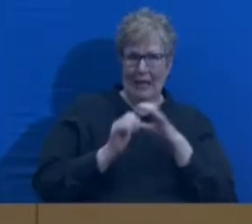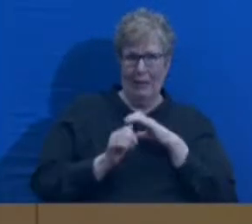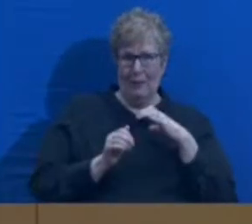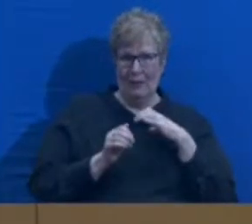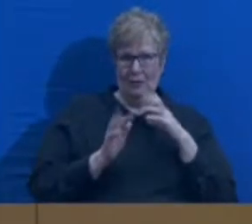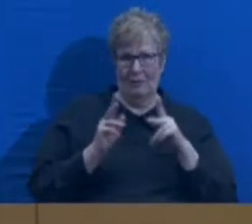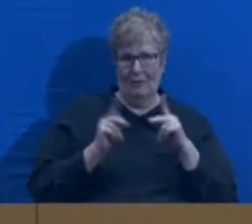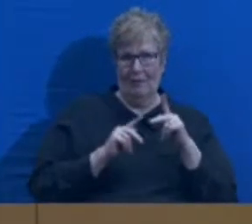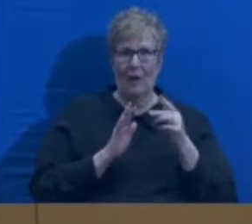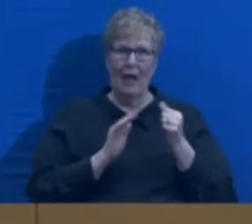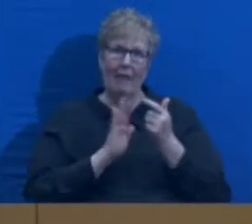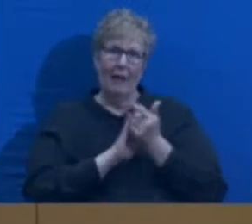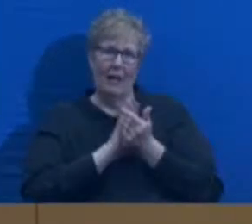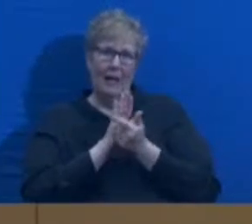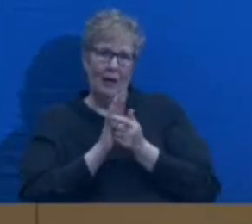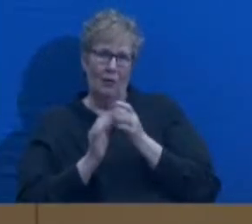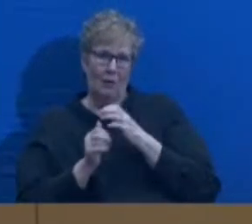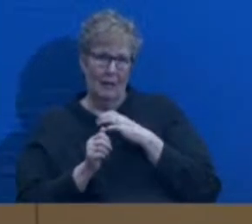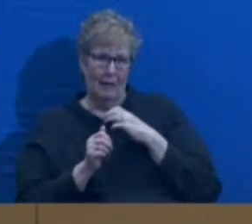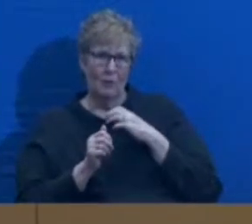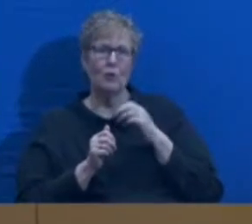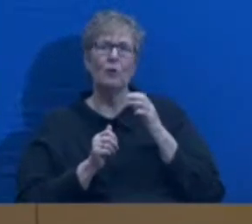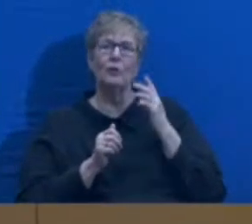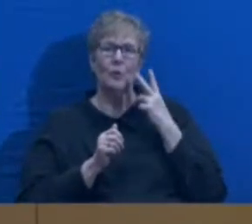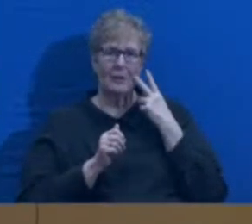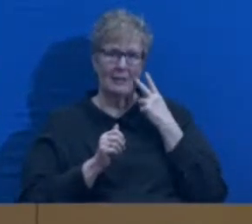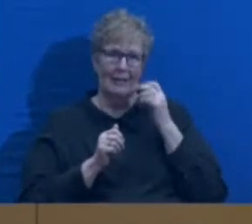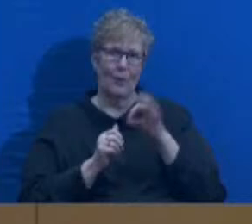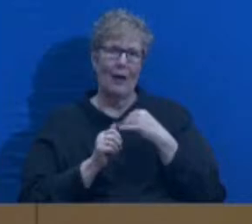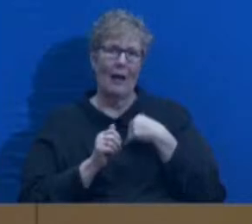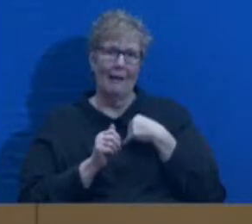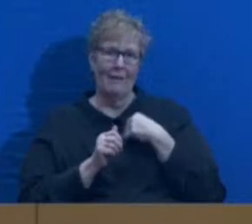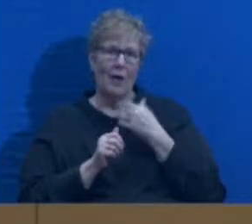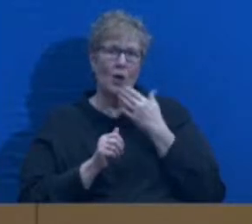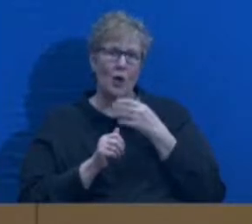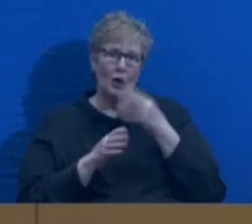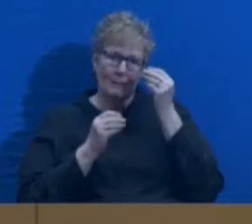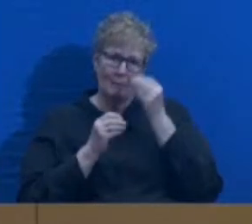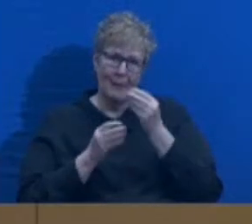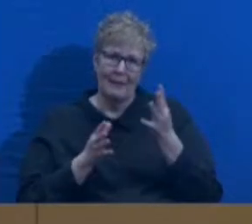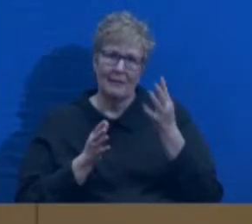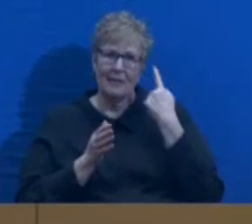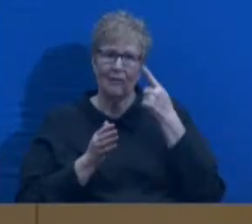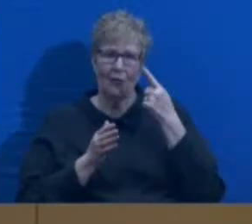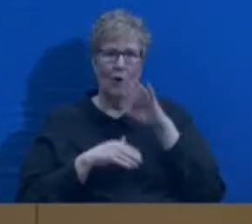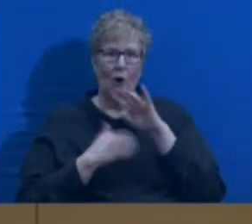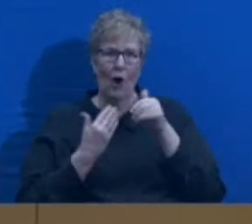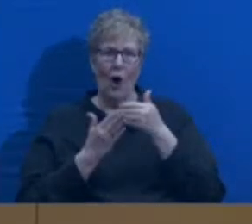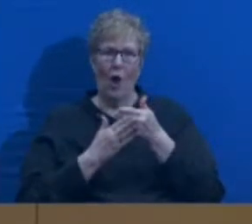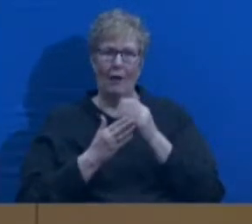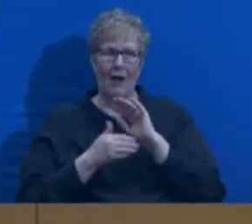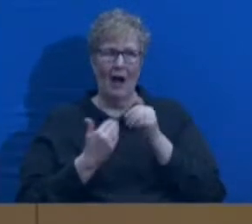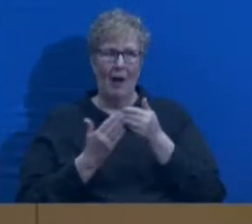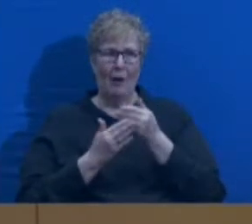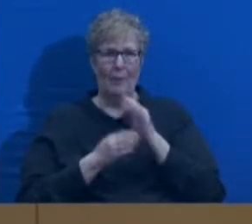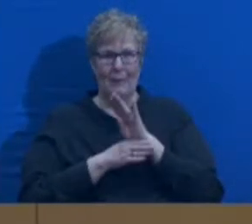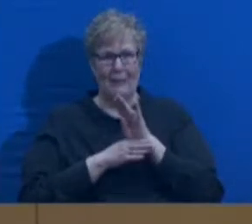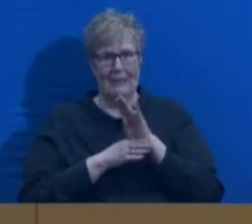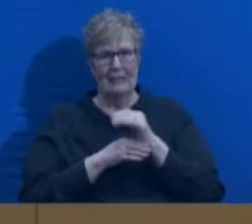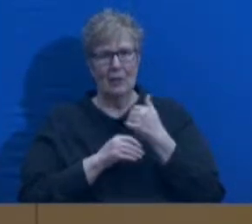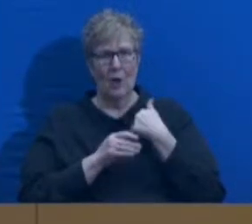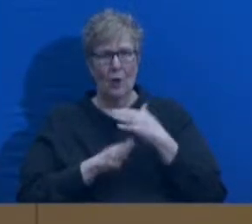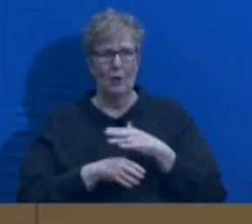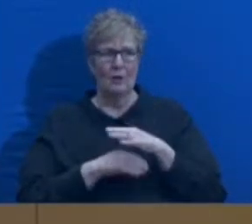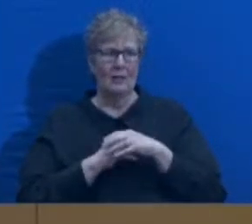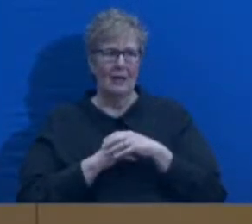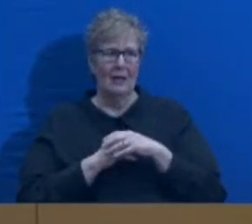folks and legal counsel, just to ensure that we have a good message for all of our business owners